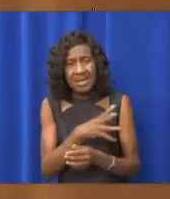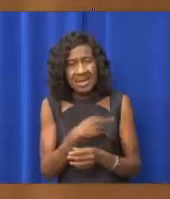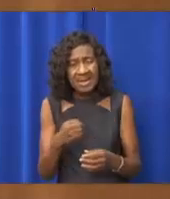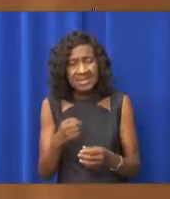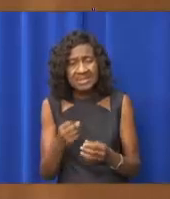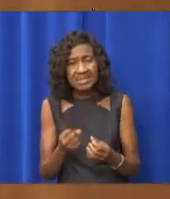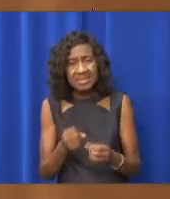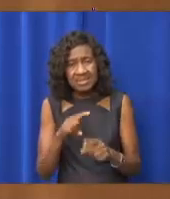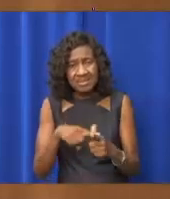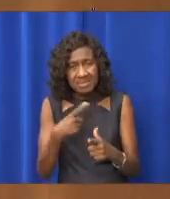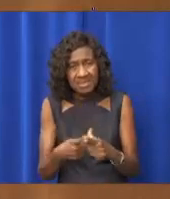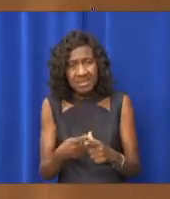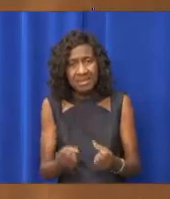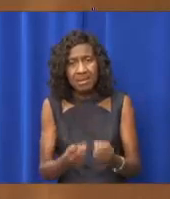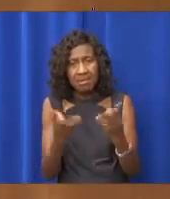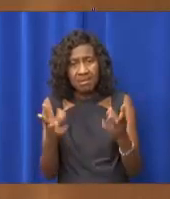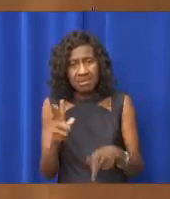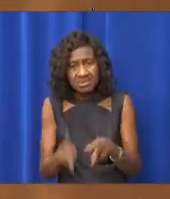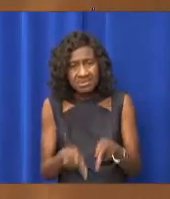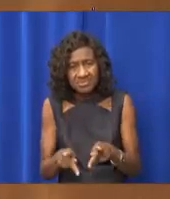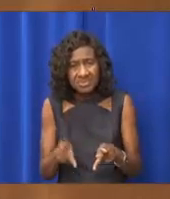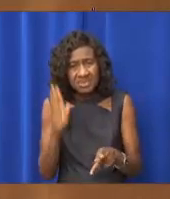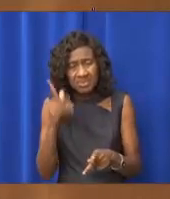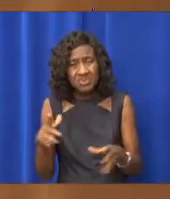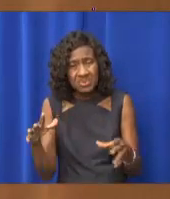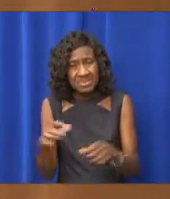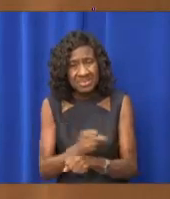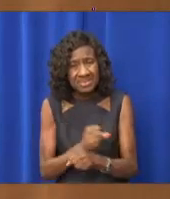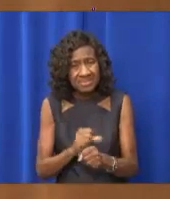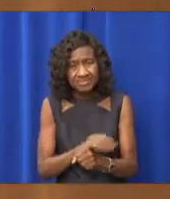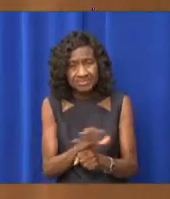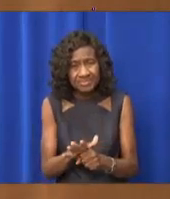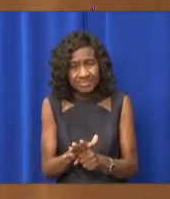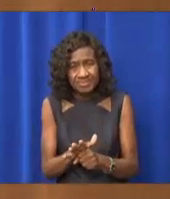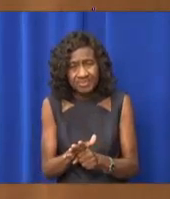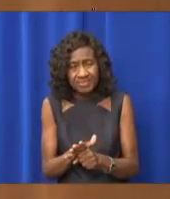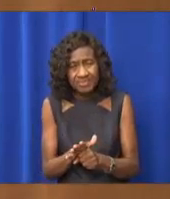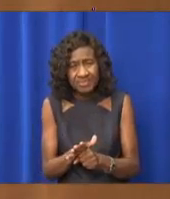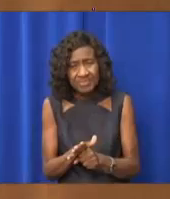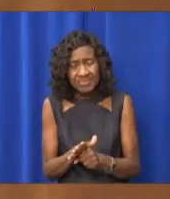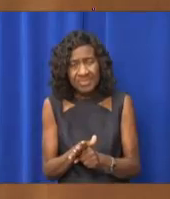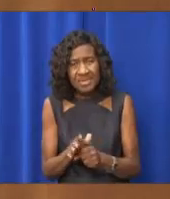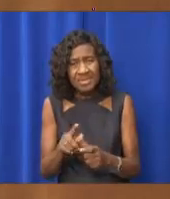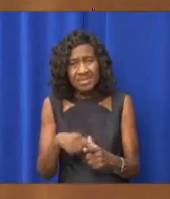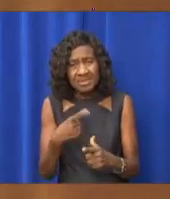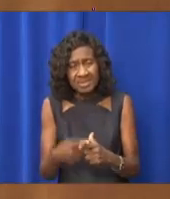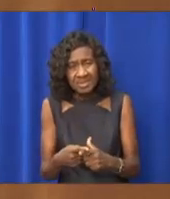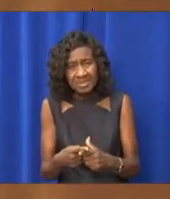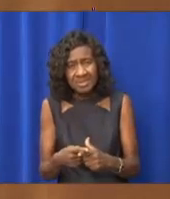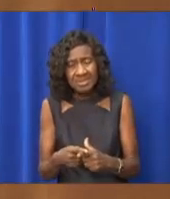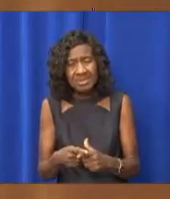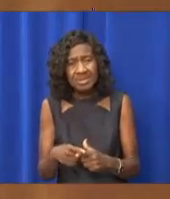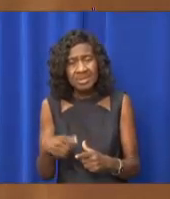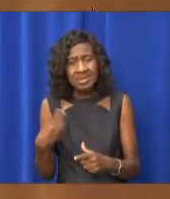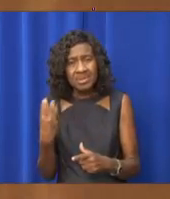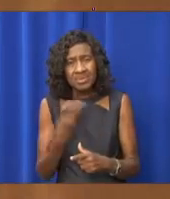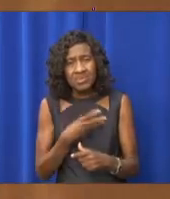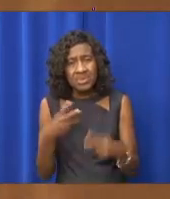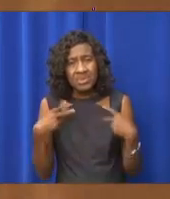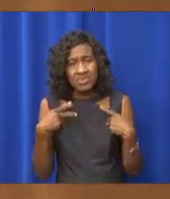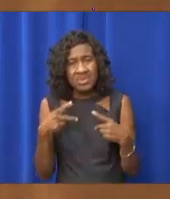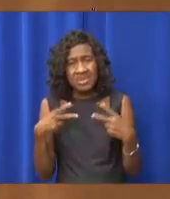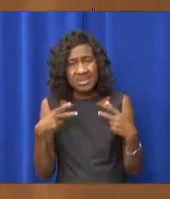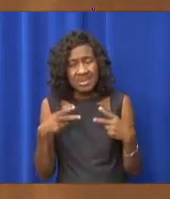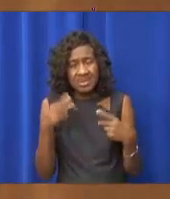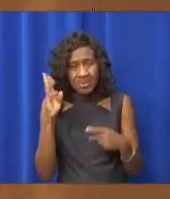an outbreak, and as an outbreak that would result in admissions, intensive care admissions, and possibly deaths. That's